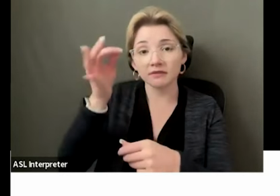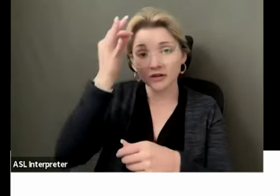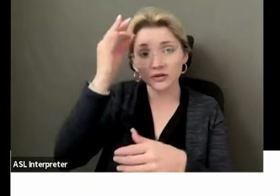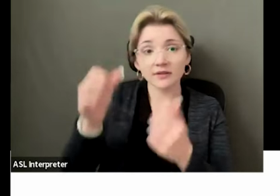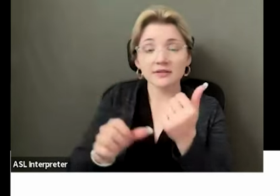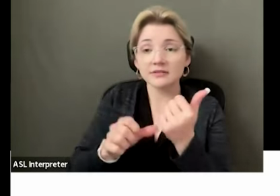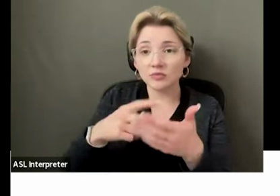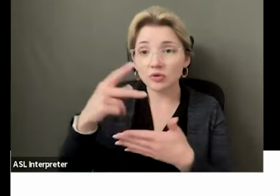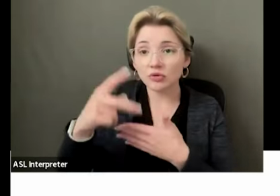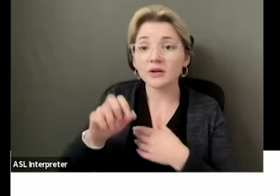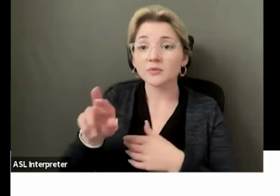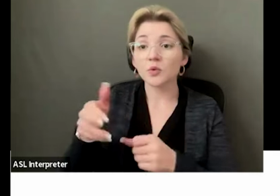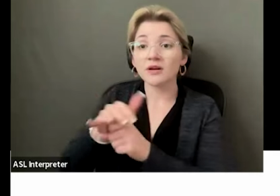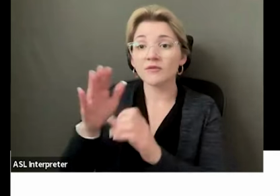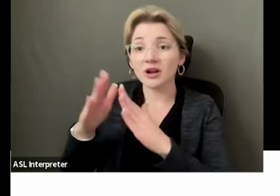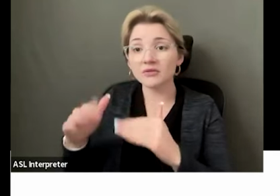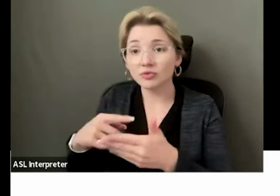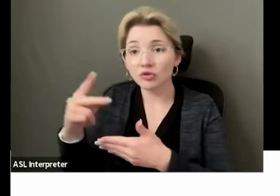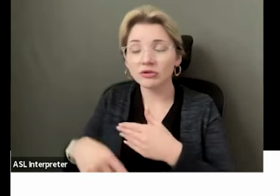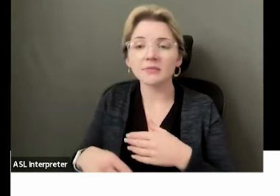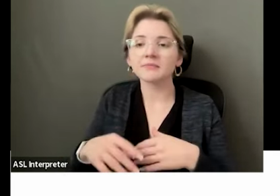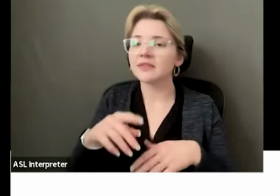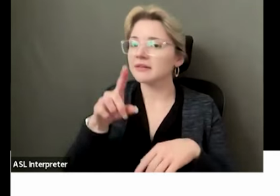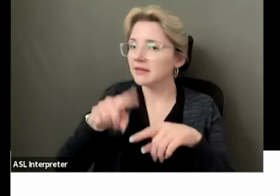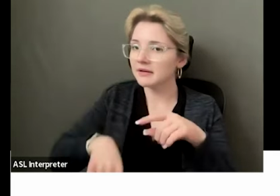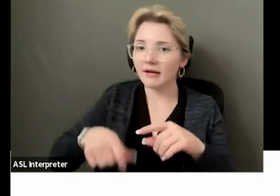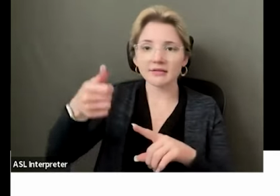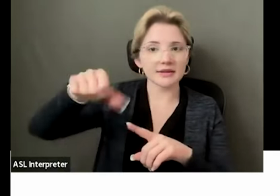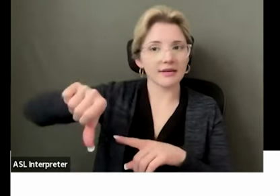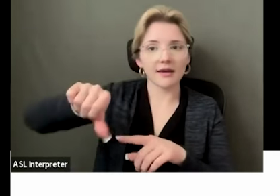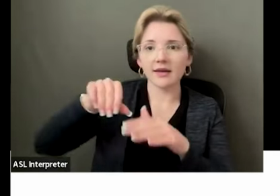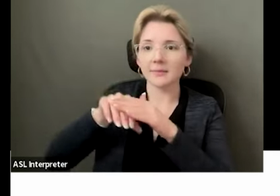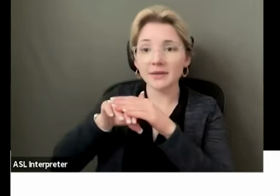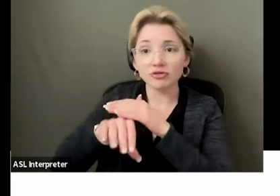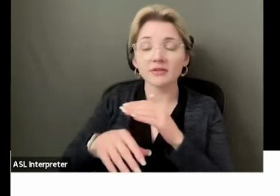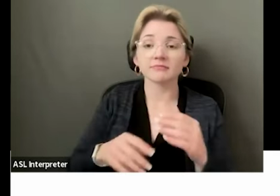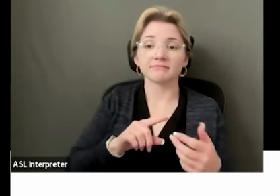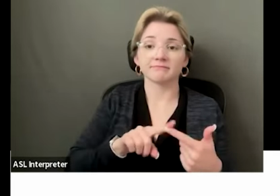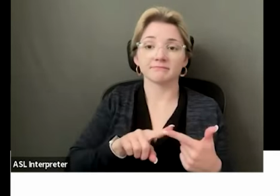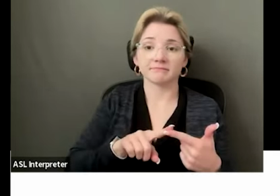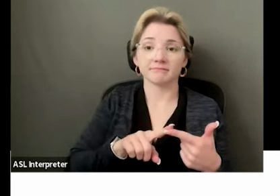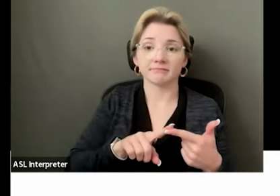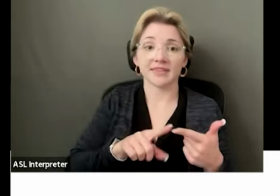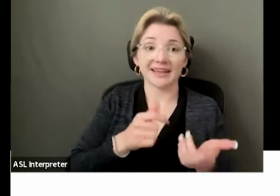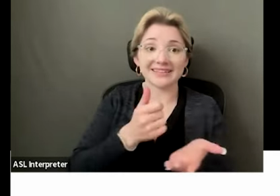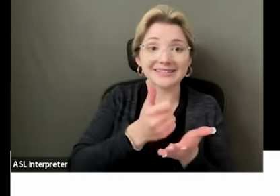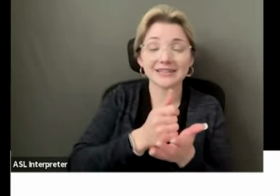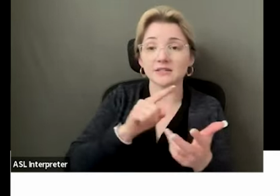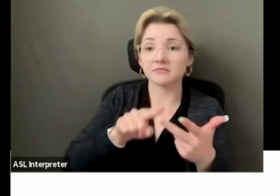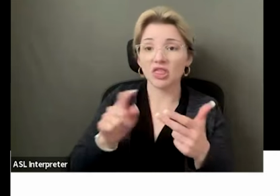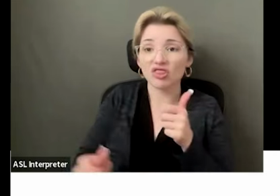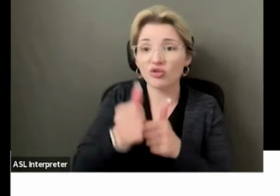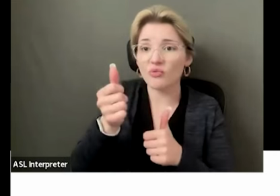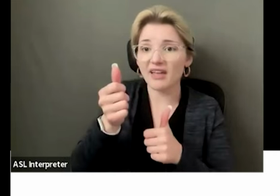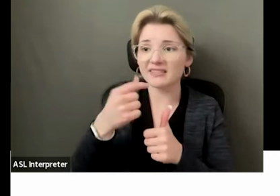housing programs cannot be denied admission, assistance, threatened with eviction, or have their